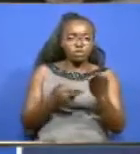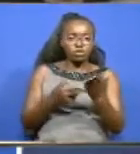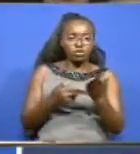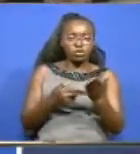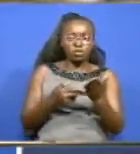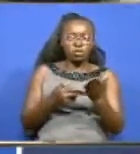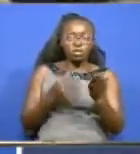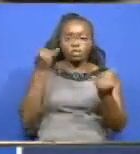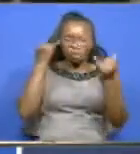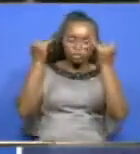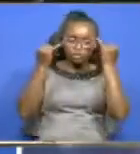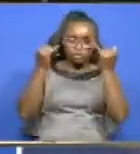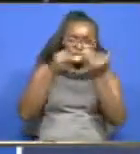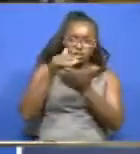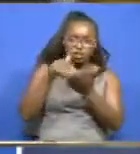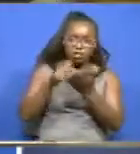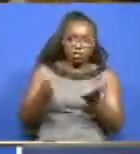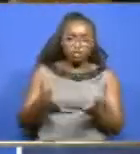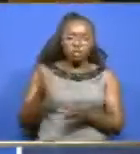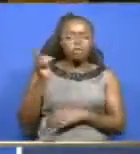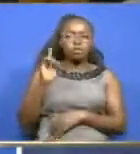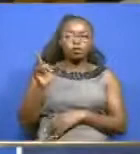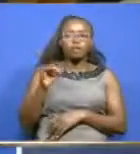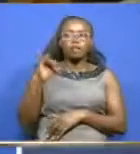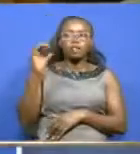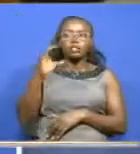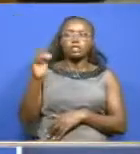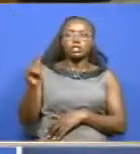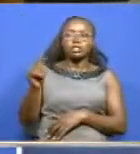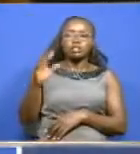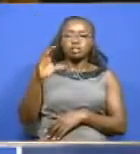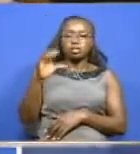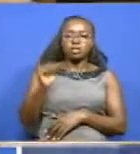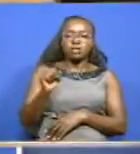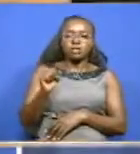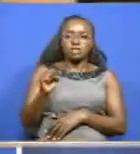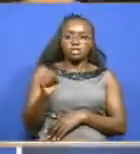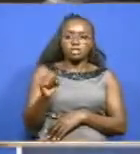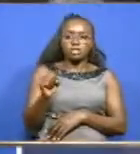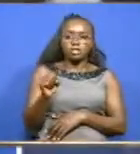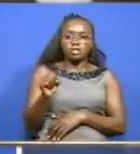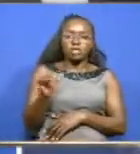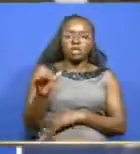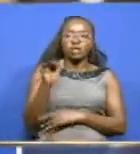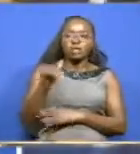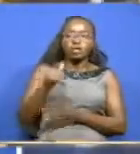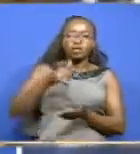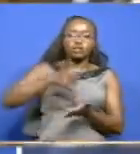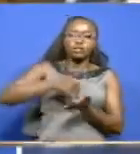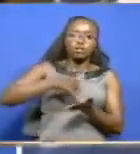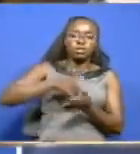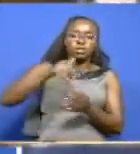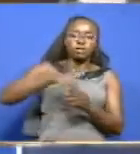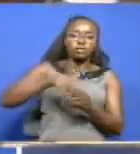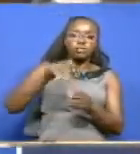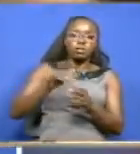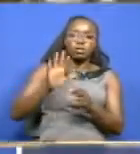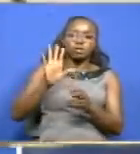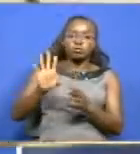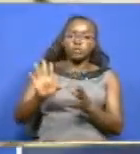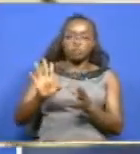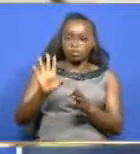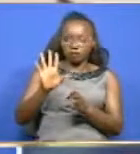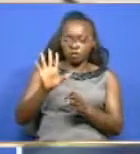and innovation hub here in Nairobi, ICT Cabinet Secretary Joe Mosheru has urged Iran to invest in the Big Four